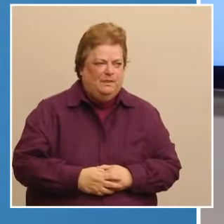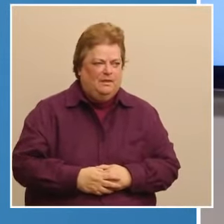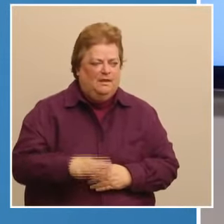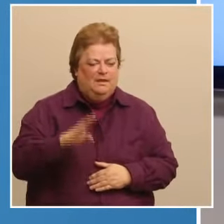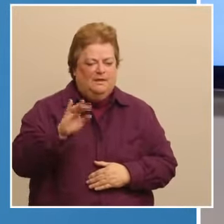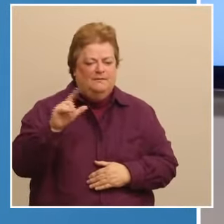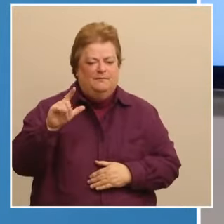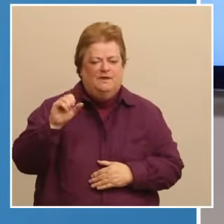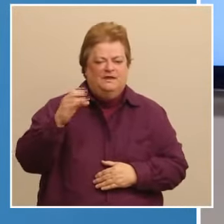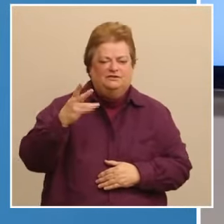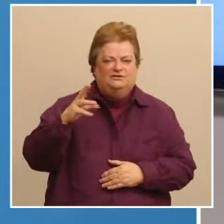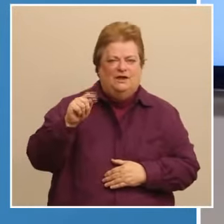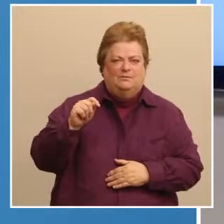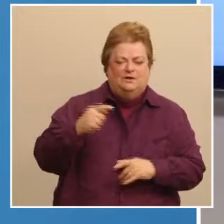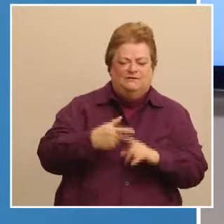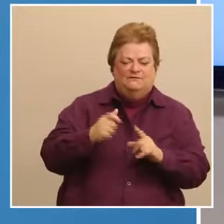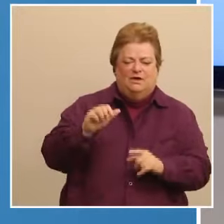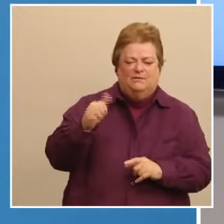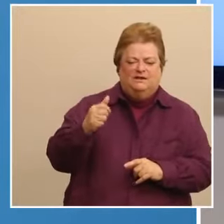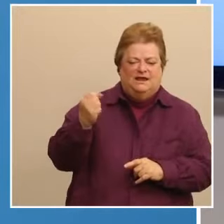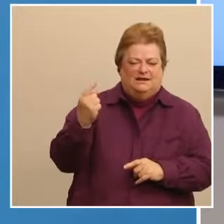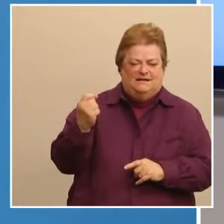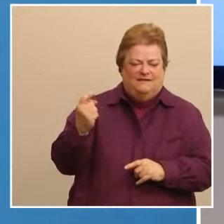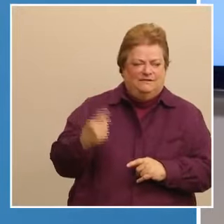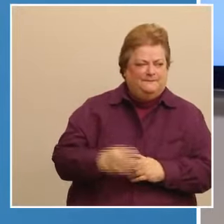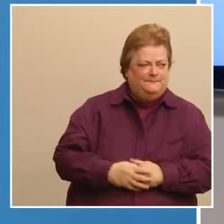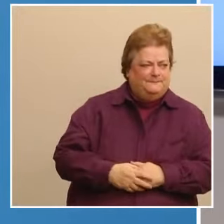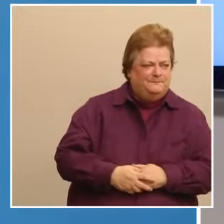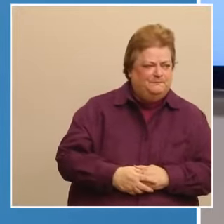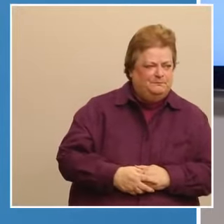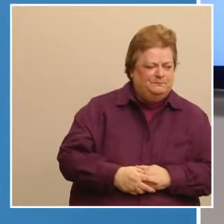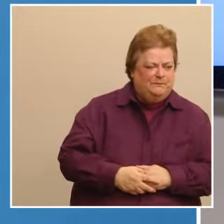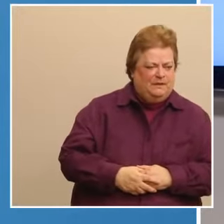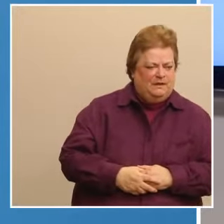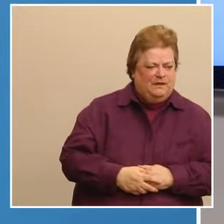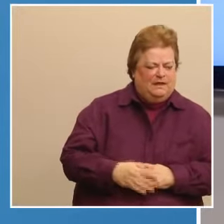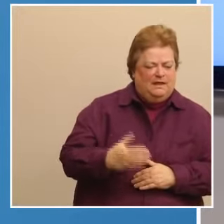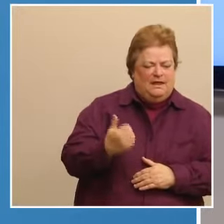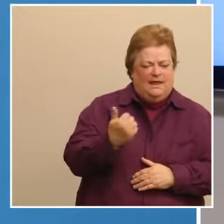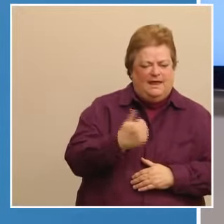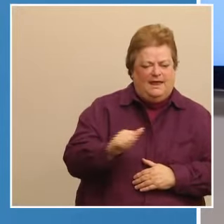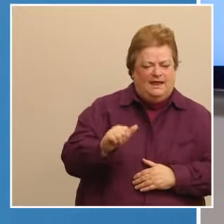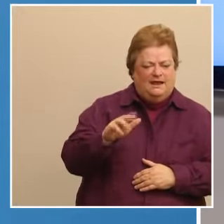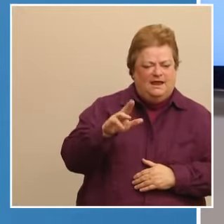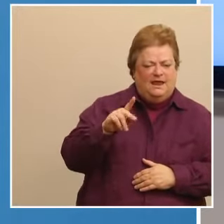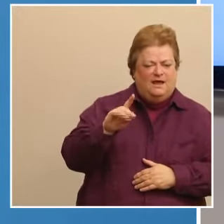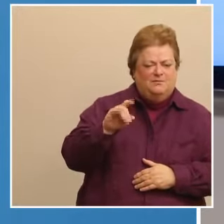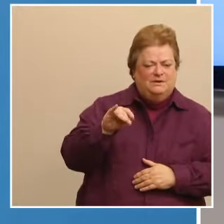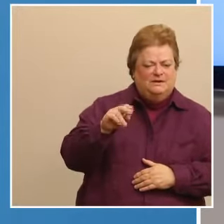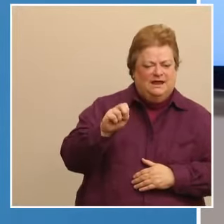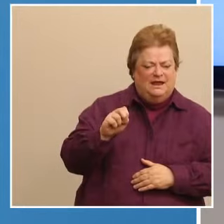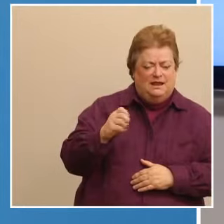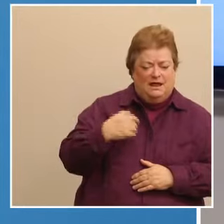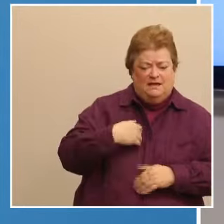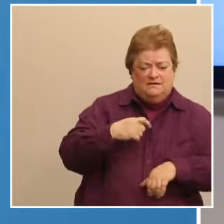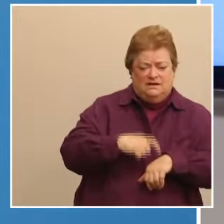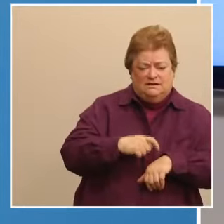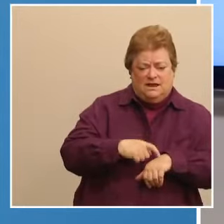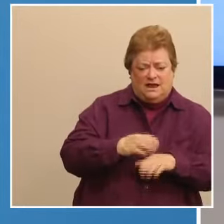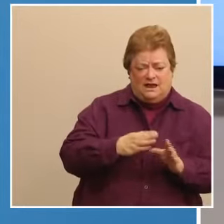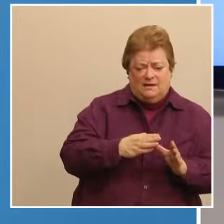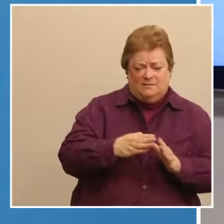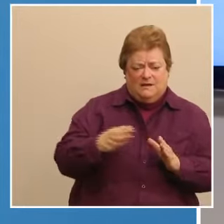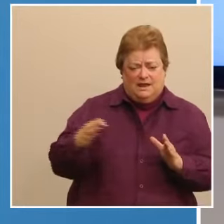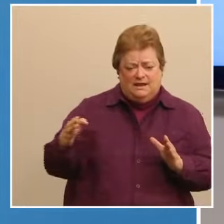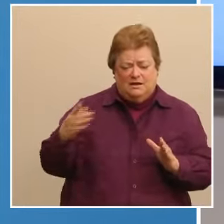Director Lopez, this is Bill with 1011. Any update on if you have a timeline for winding down